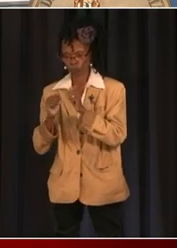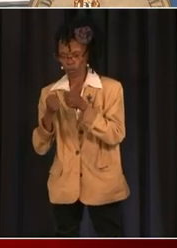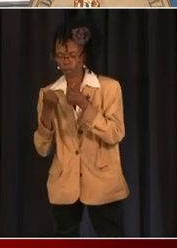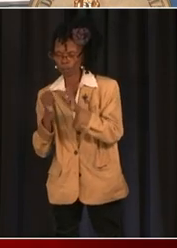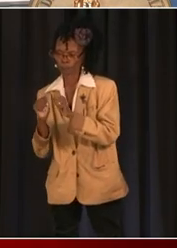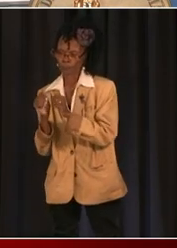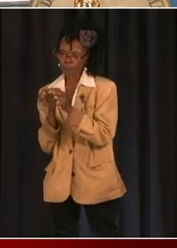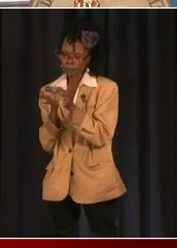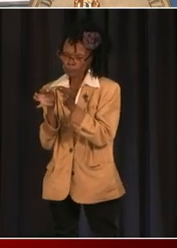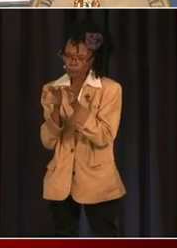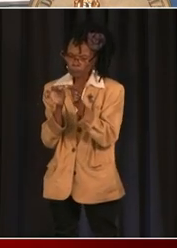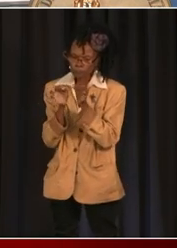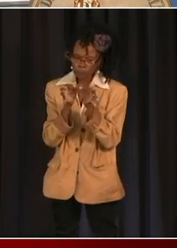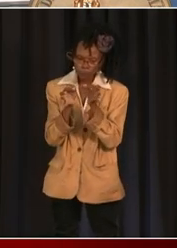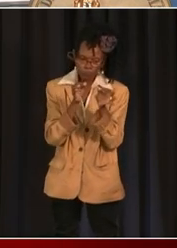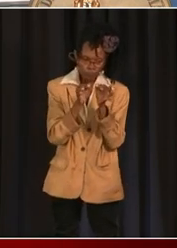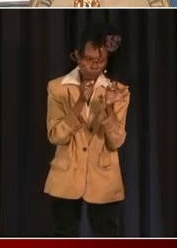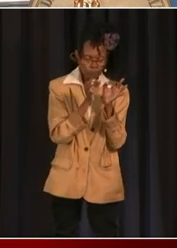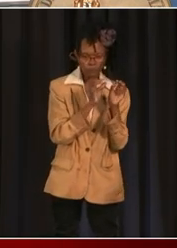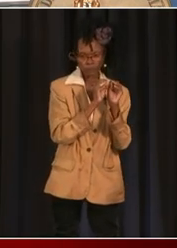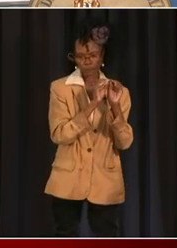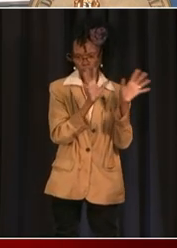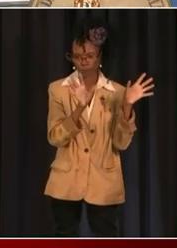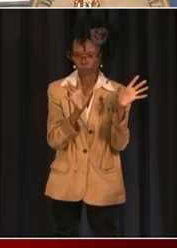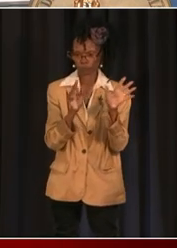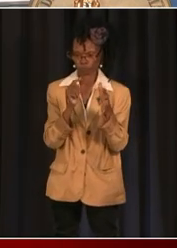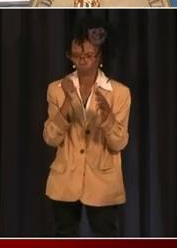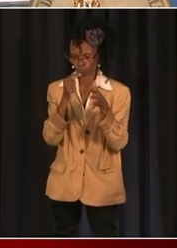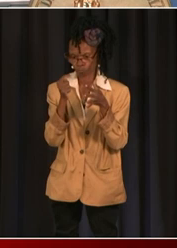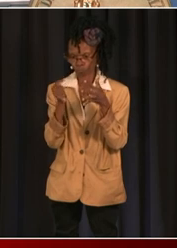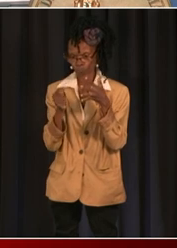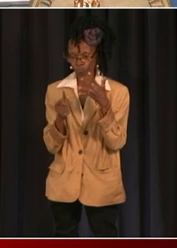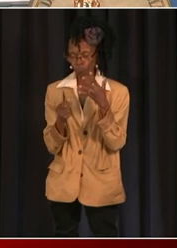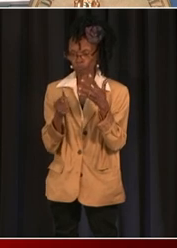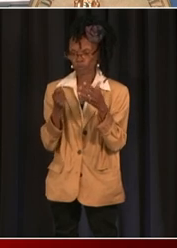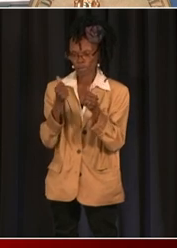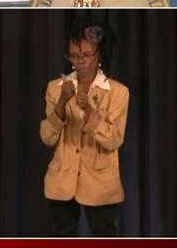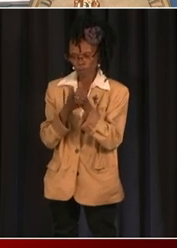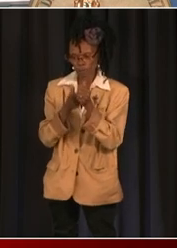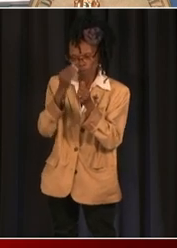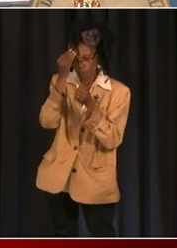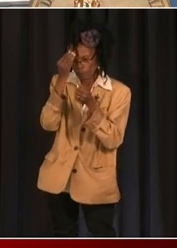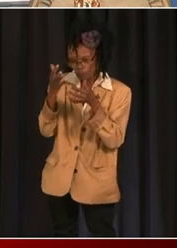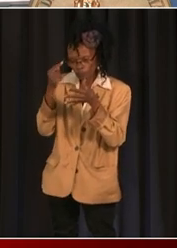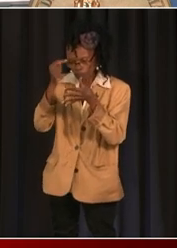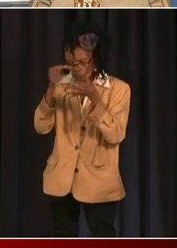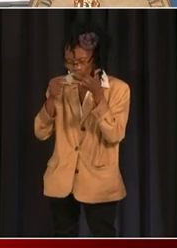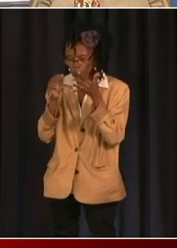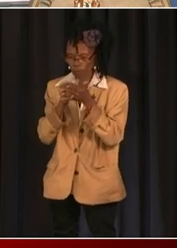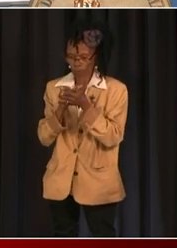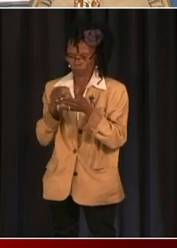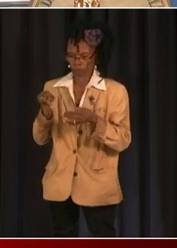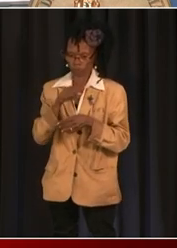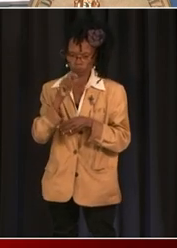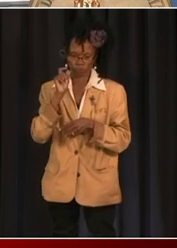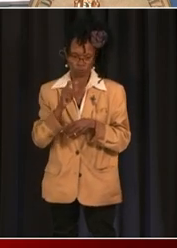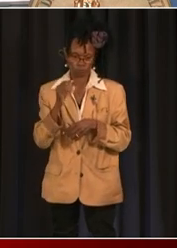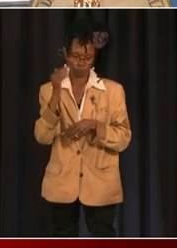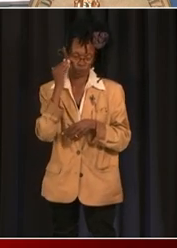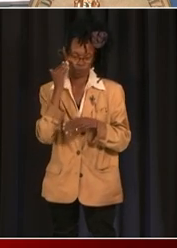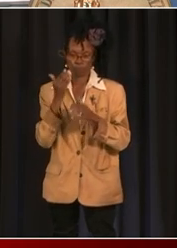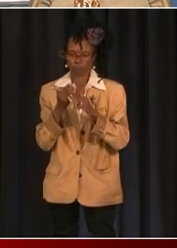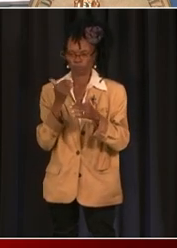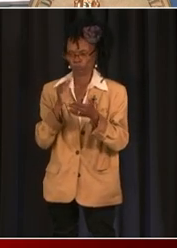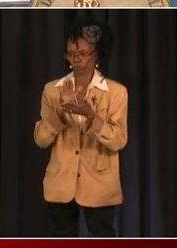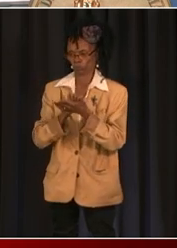out very clearly all of the information that families need to know in the weeks ahead